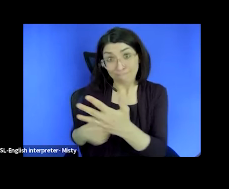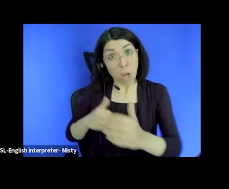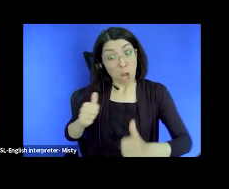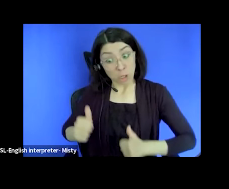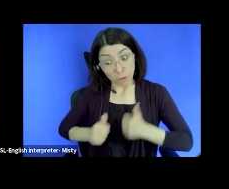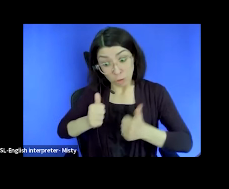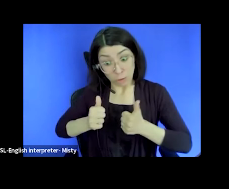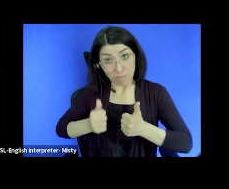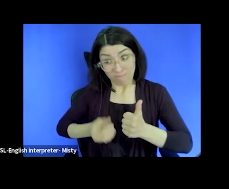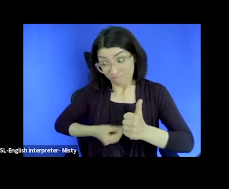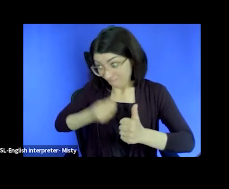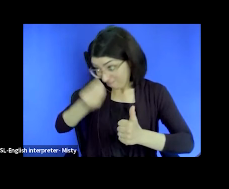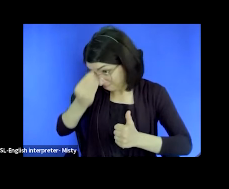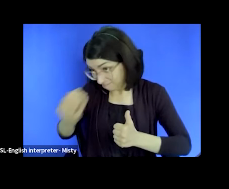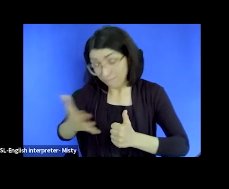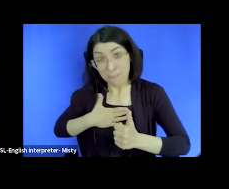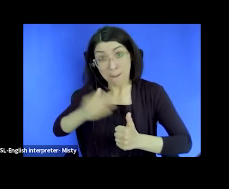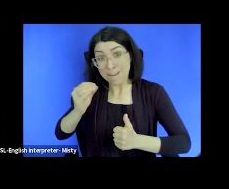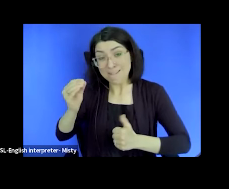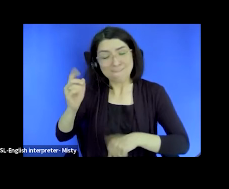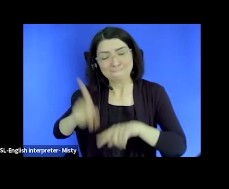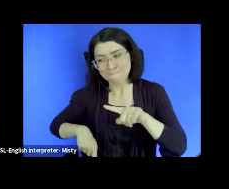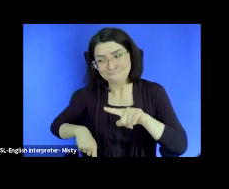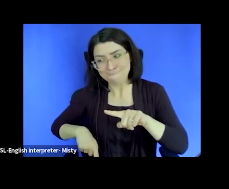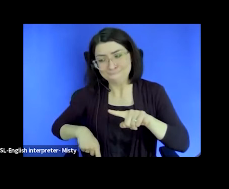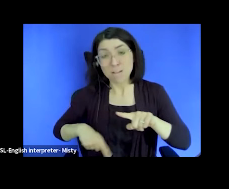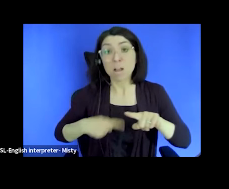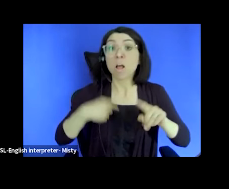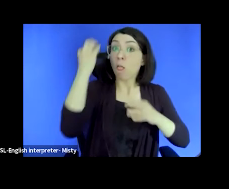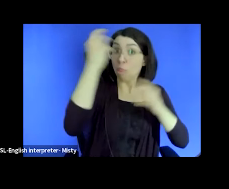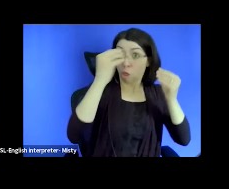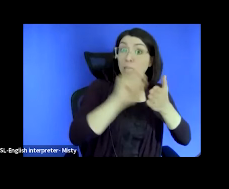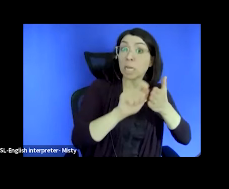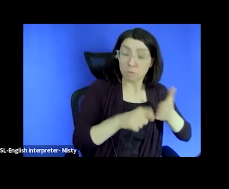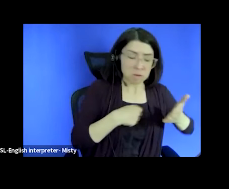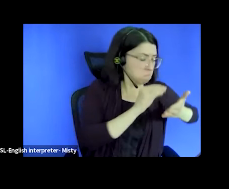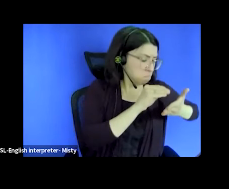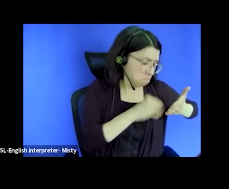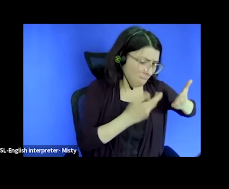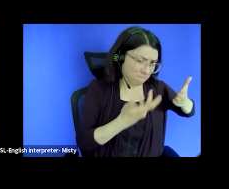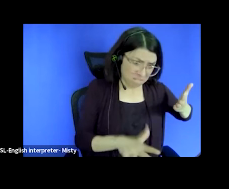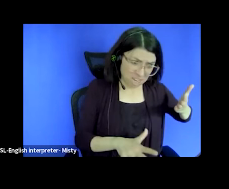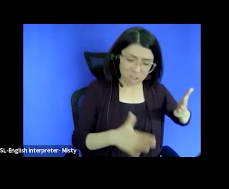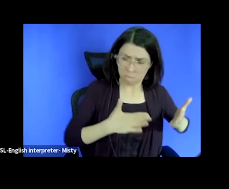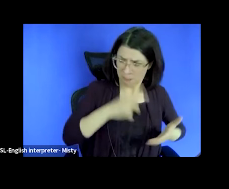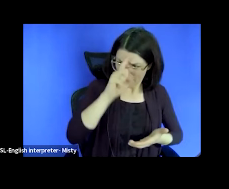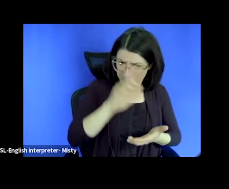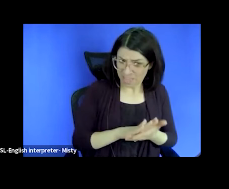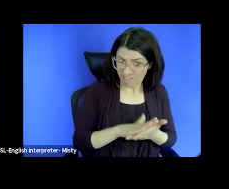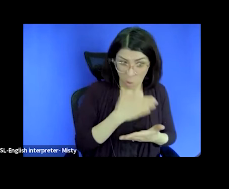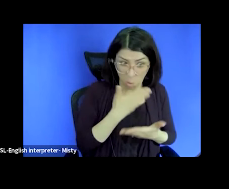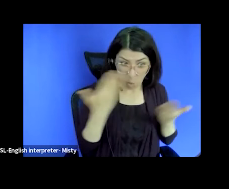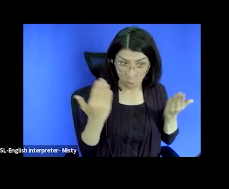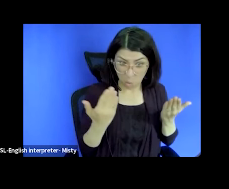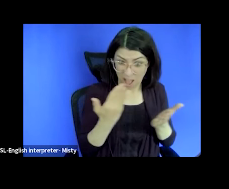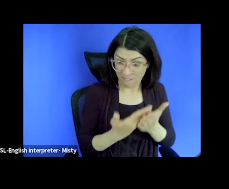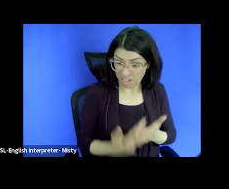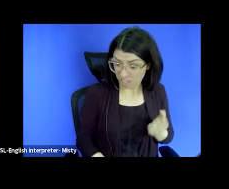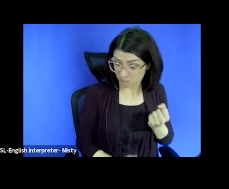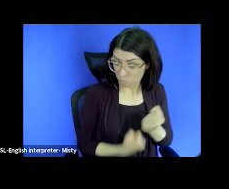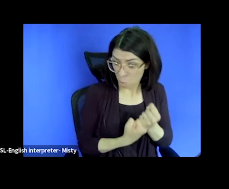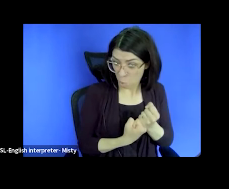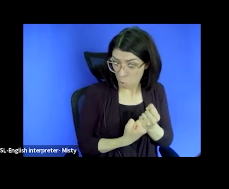and realized that they don't really have any evidence to support their belief. However, neither do they have the evidence against it, so they feel